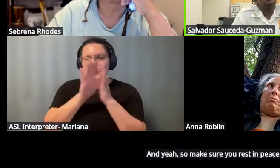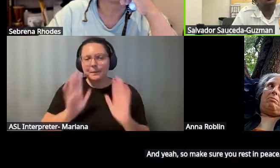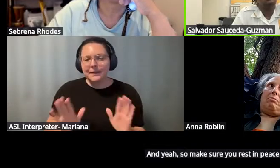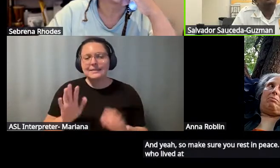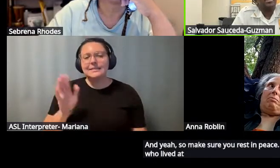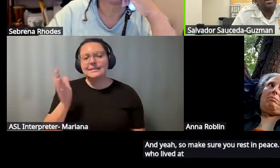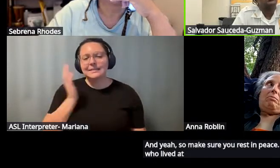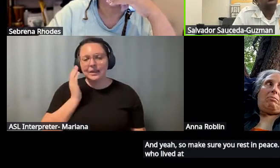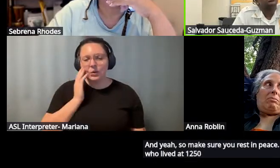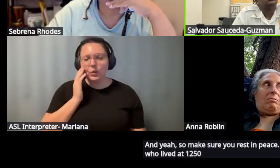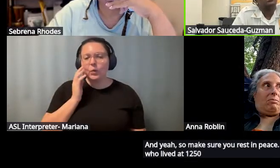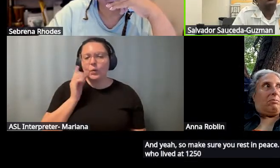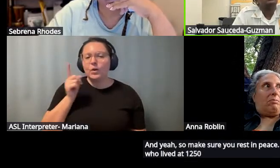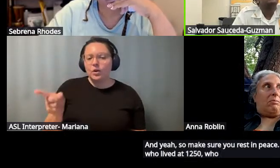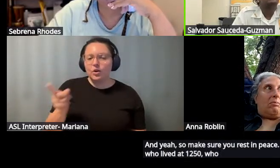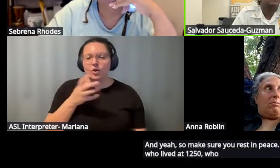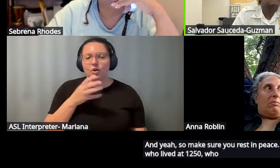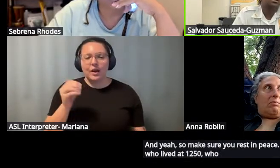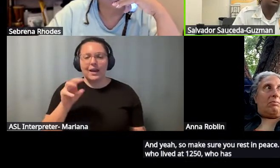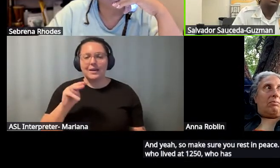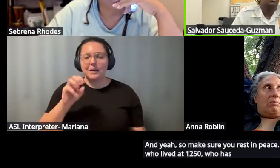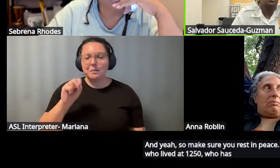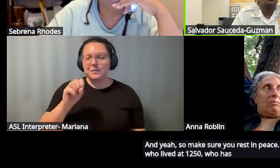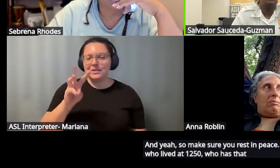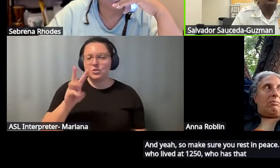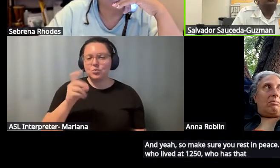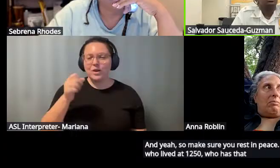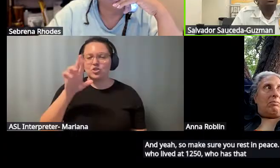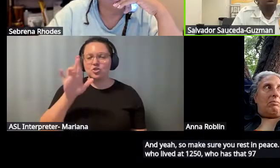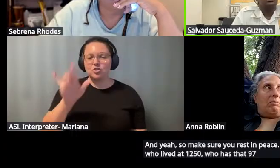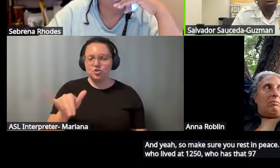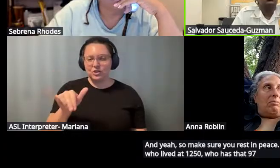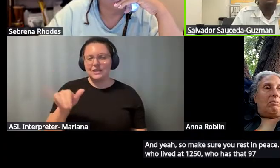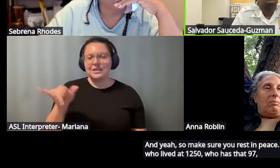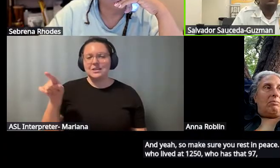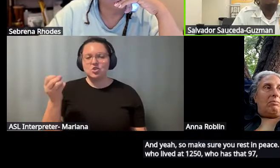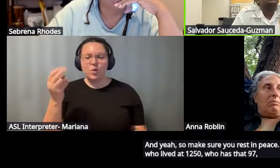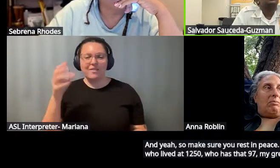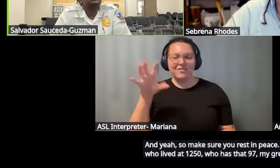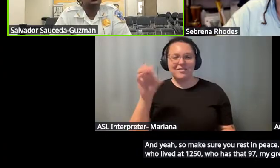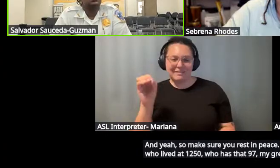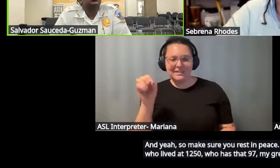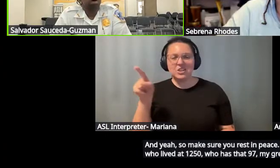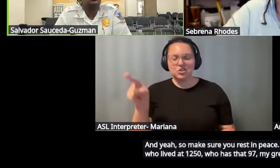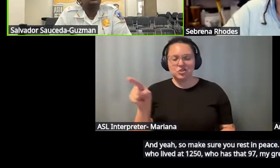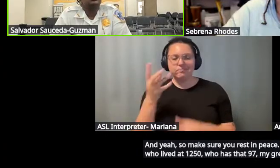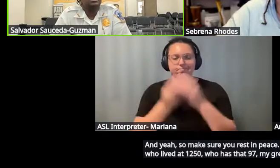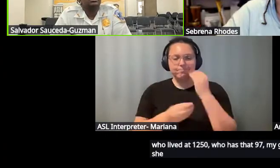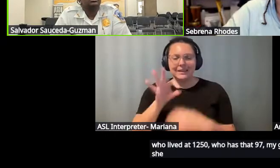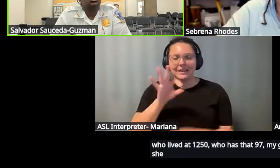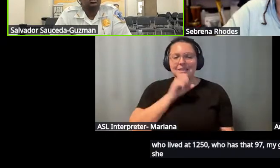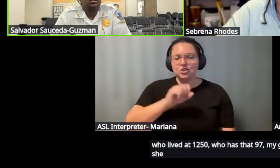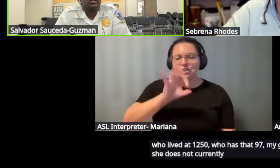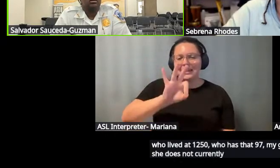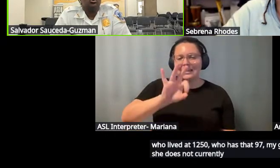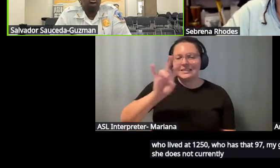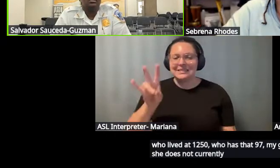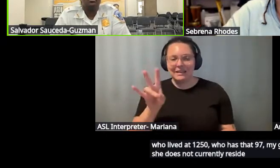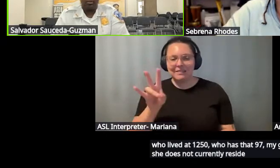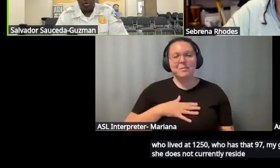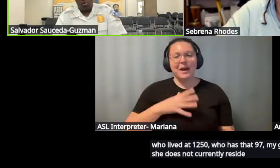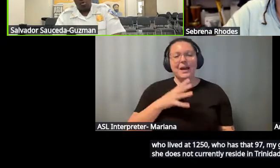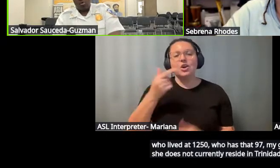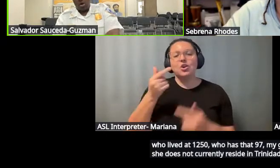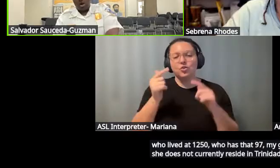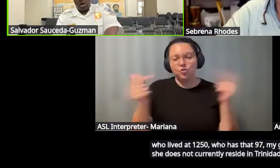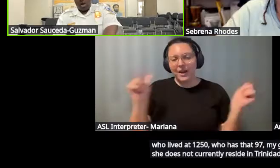1250, who passed at 97, my great grandmother is still alive, but she does not currently reside in Trinidad anymore. She lives